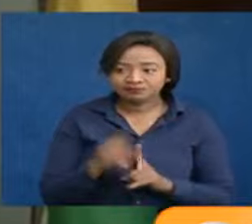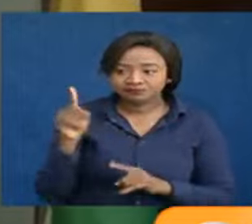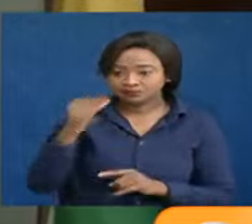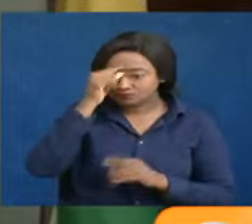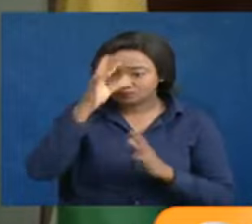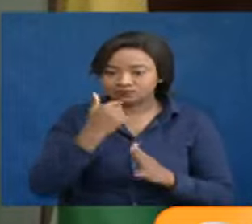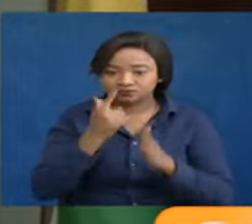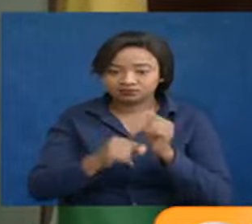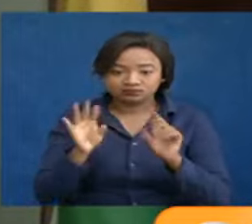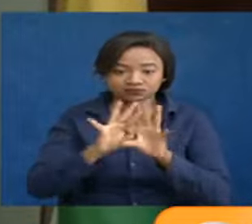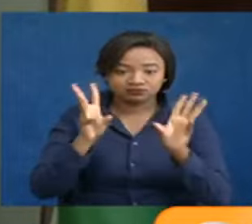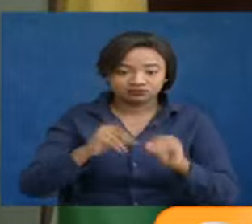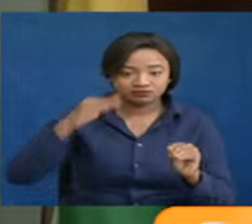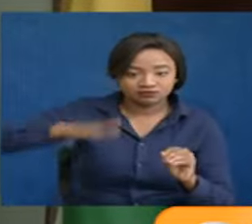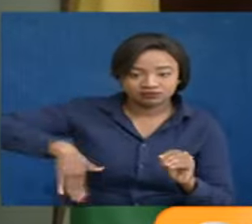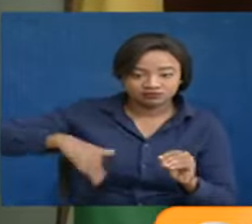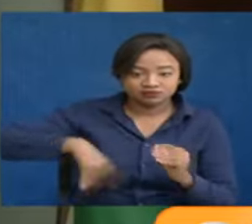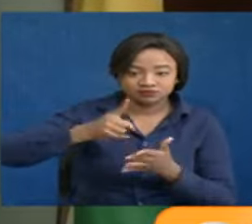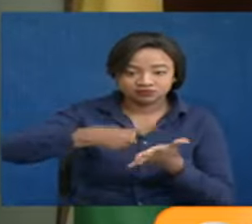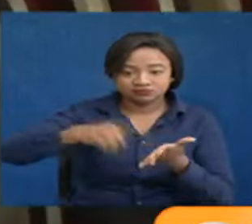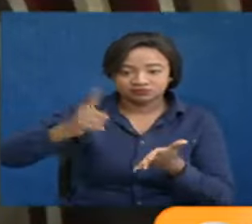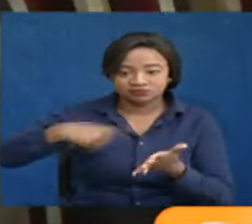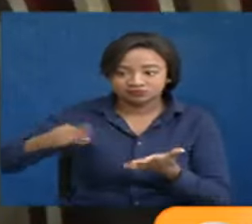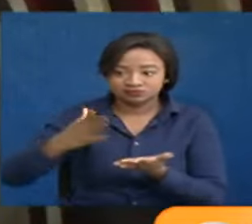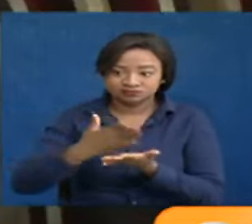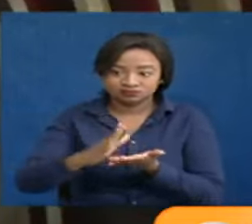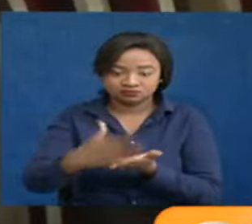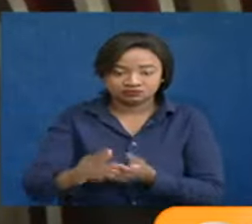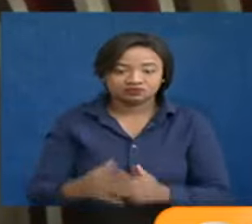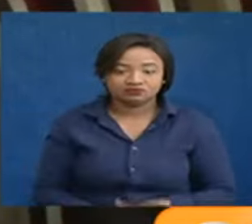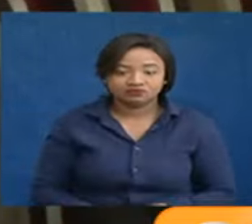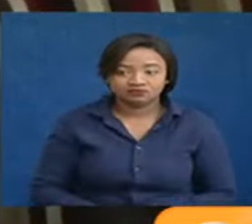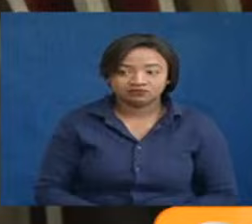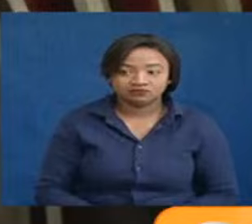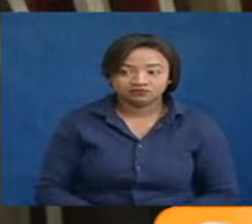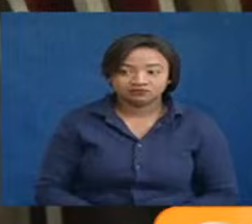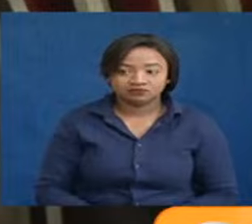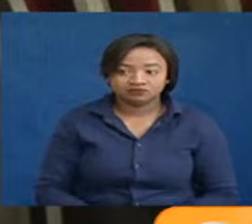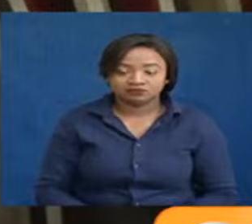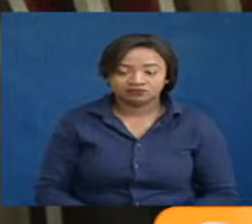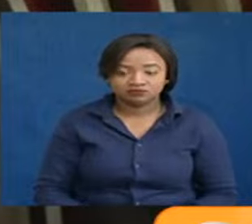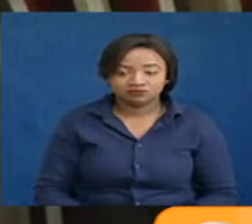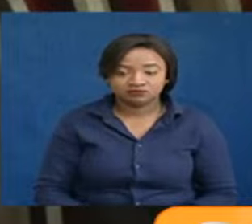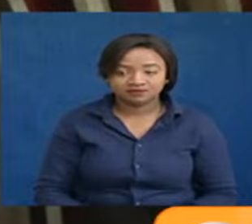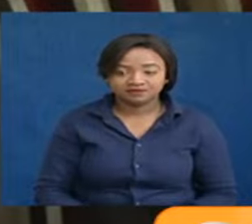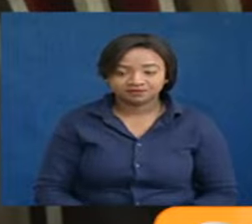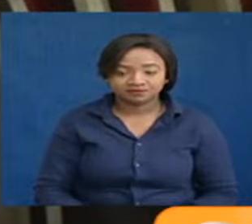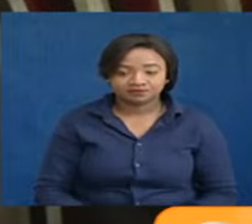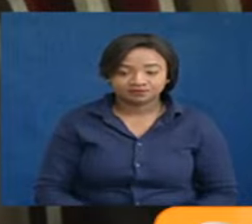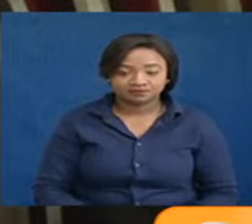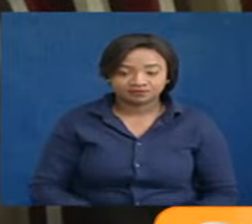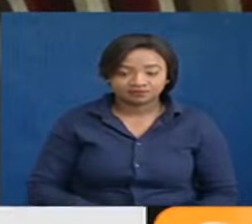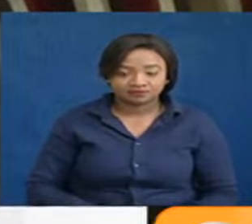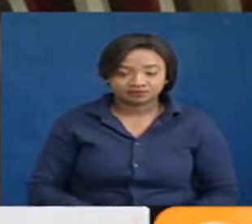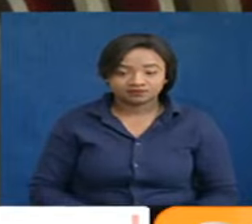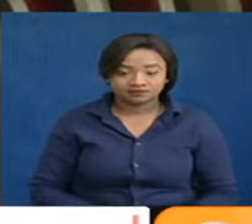for delay in approvals of expenditure. The delays by the controller of budget to approve requisitions